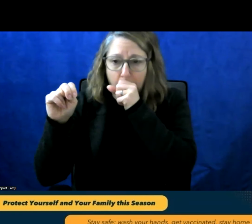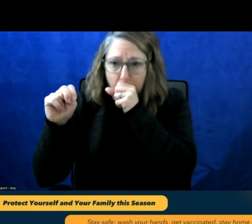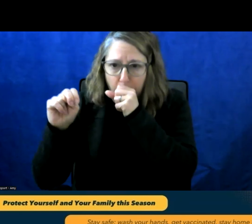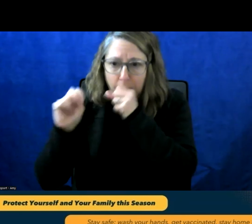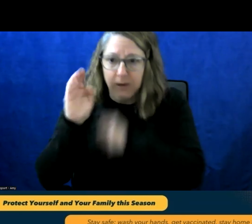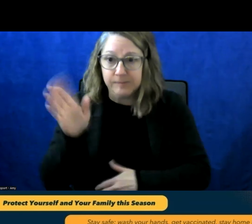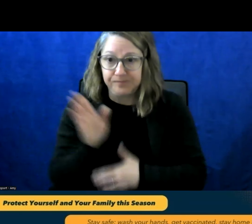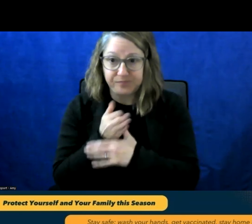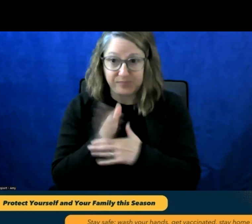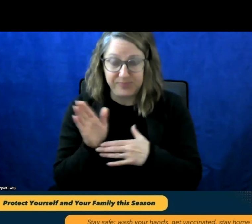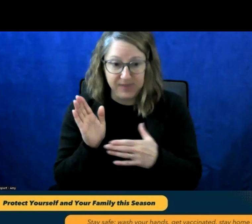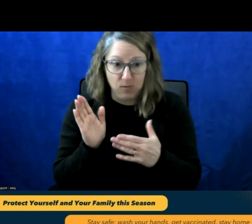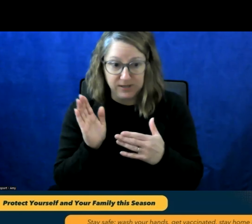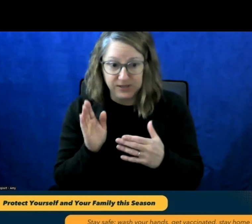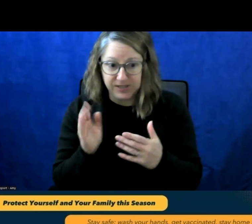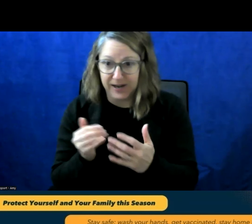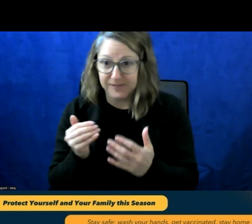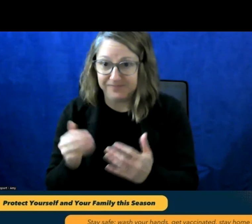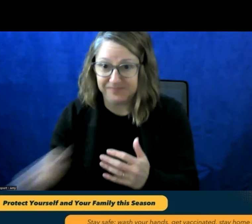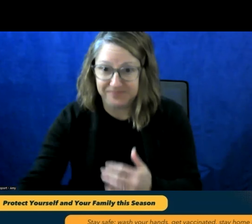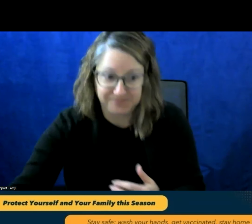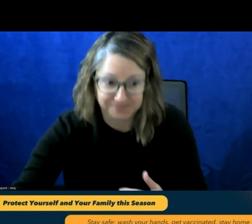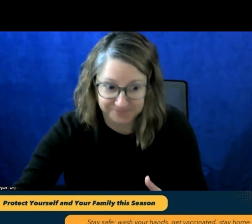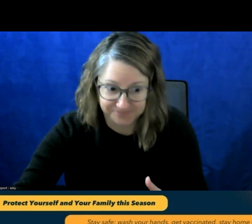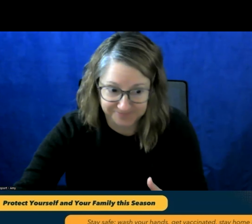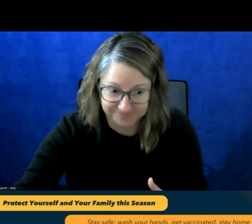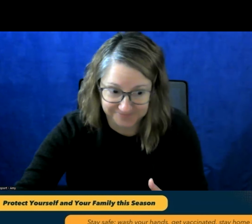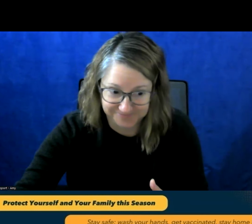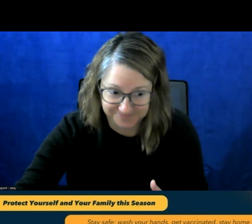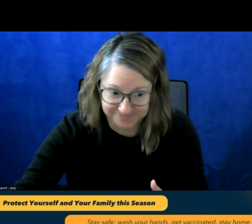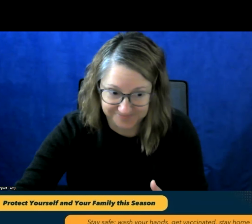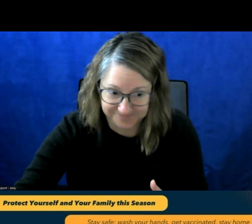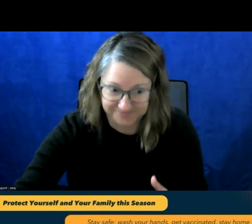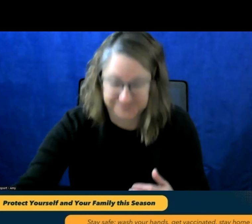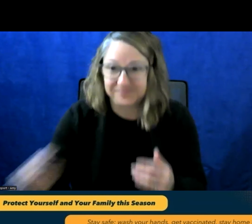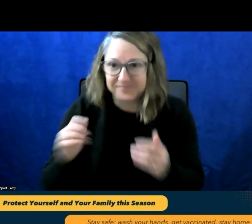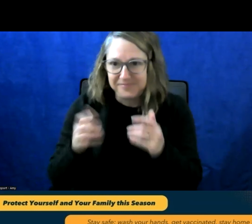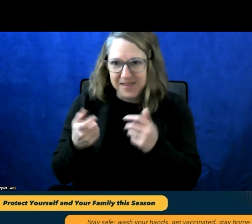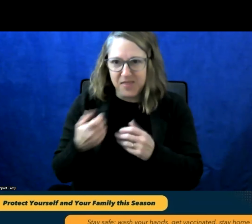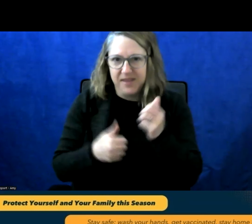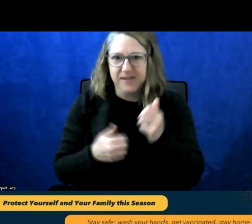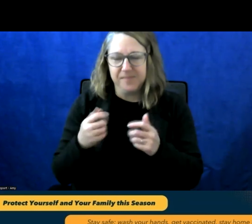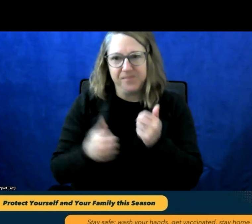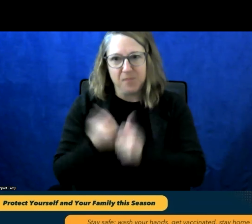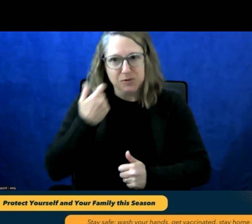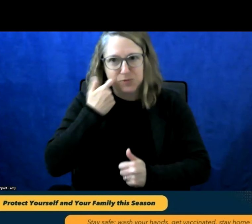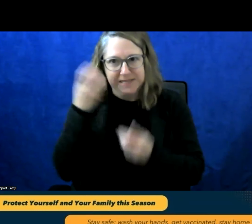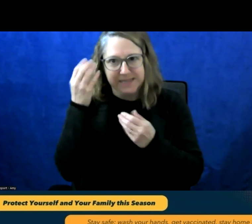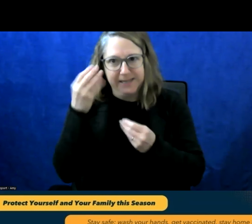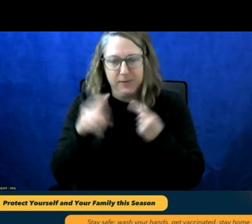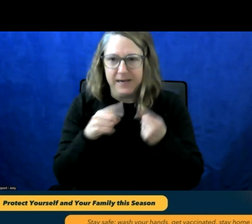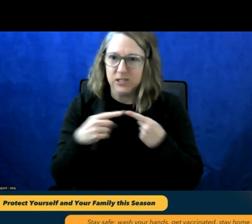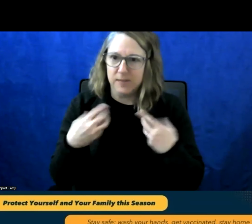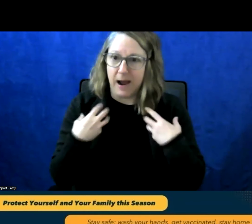with all of us as we enter the month of December, and we maintain our own health and safety and that